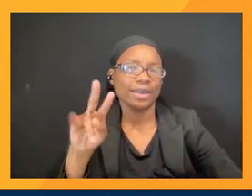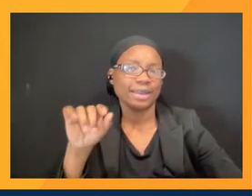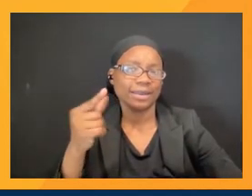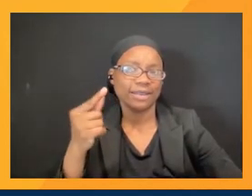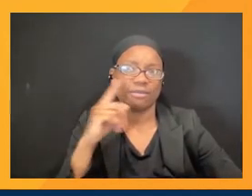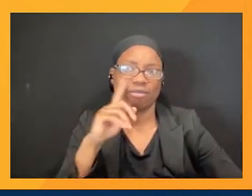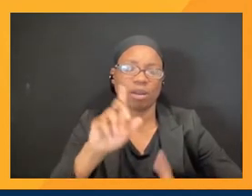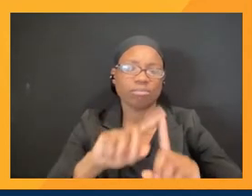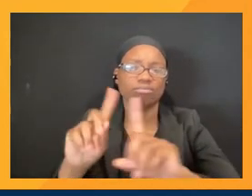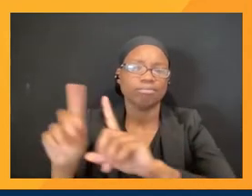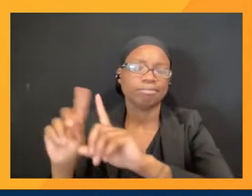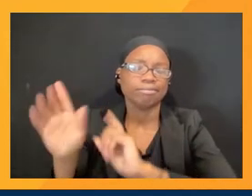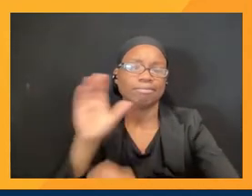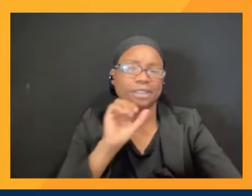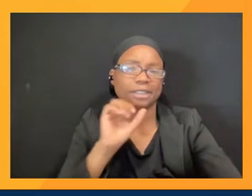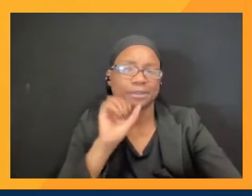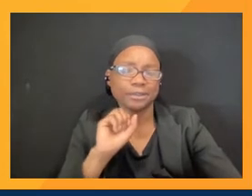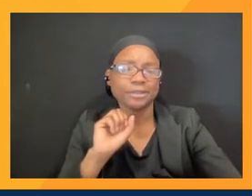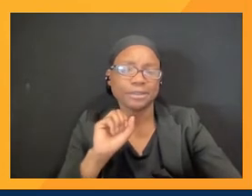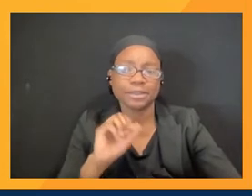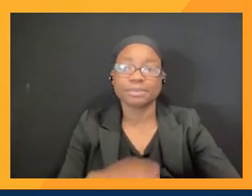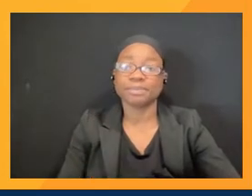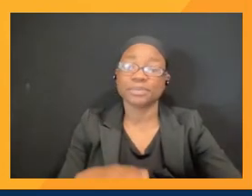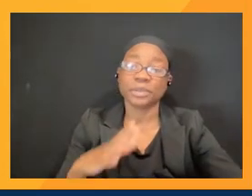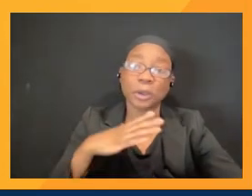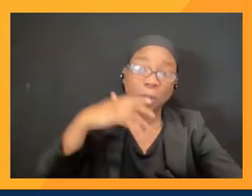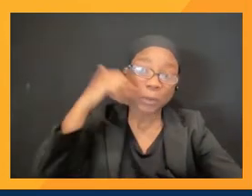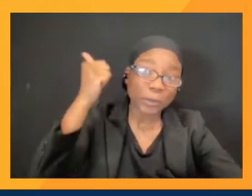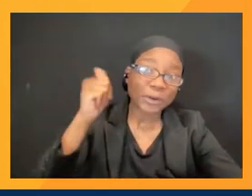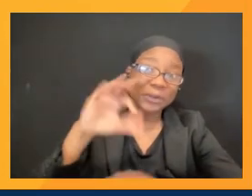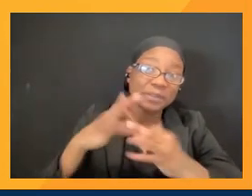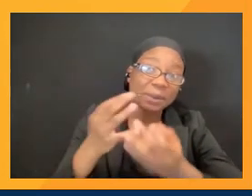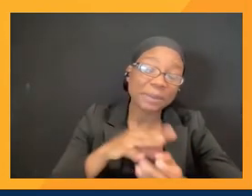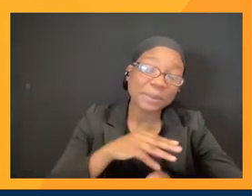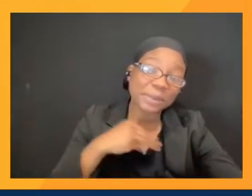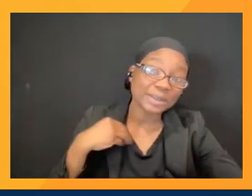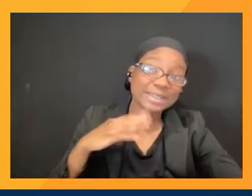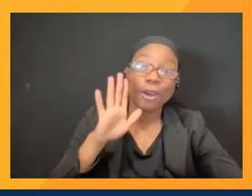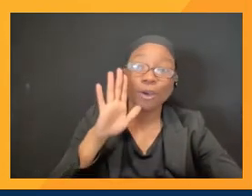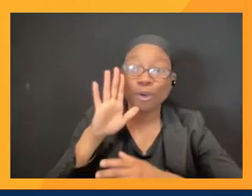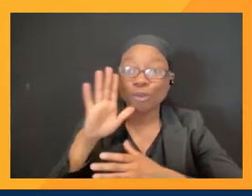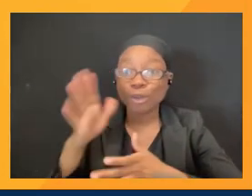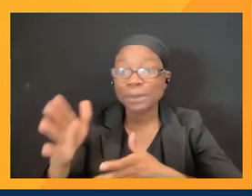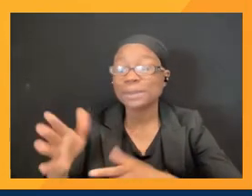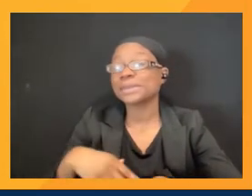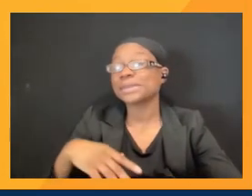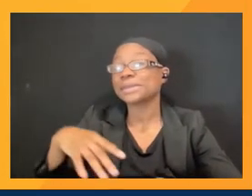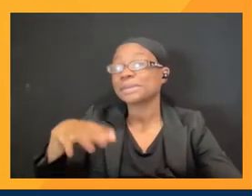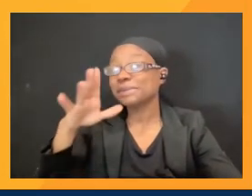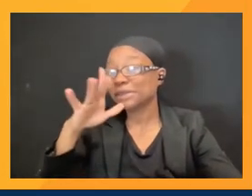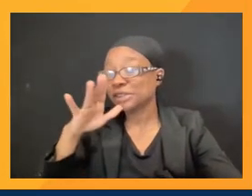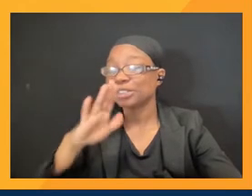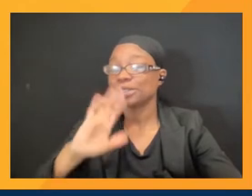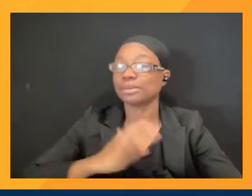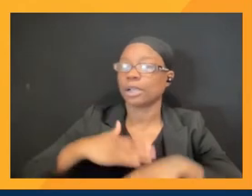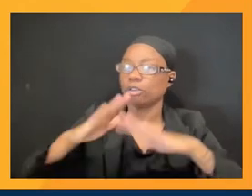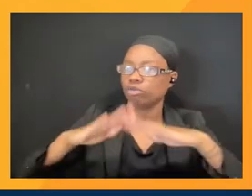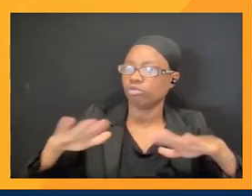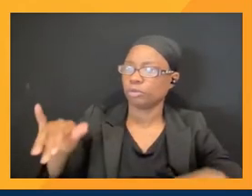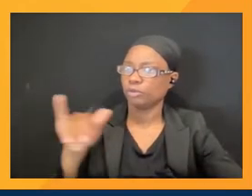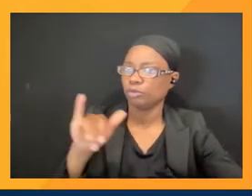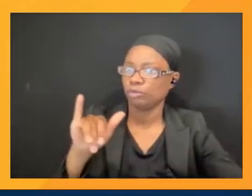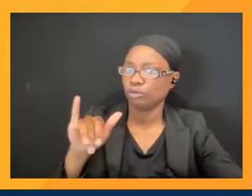mentioned earlier, broadband essential to that. So I agree with Christina 100%. But we are also really working